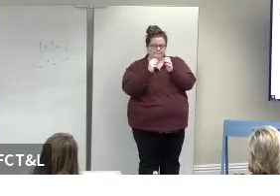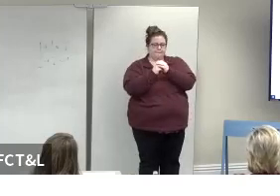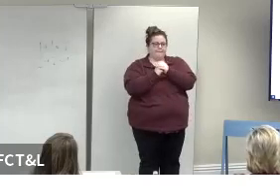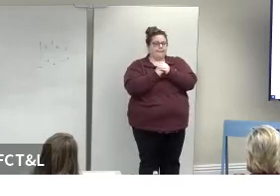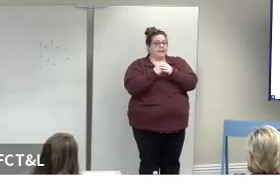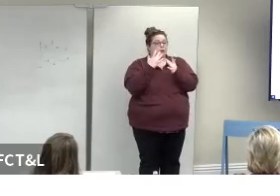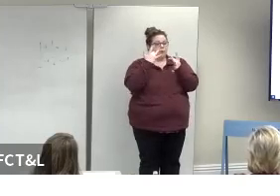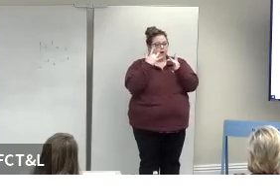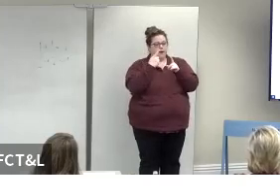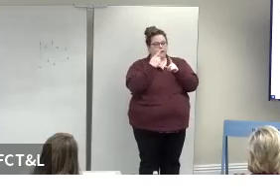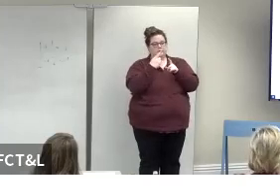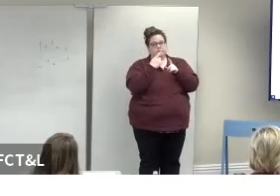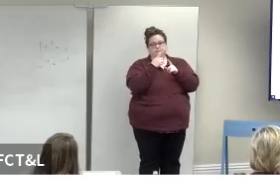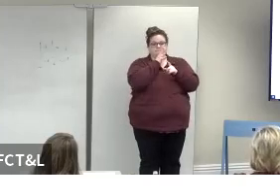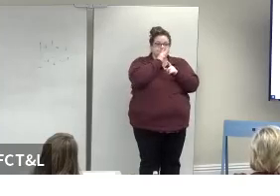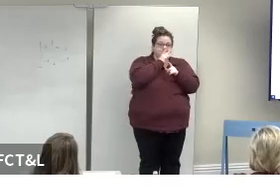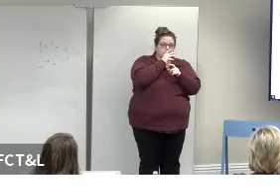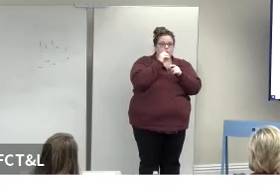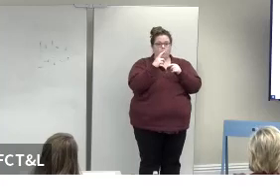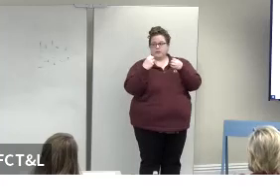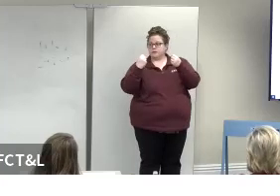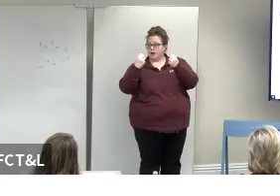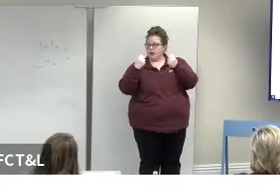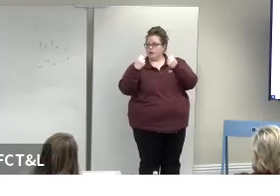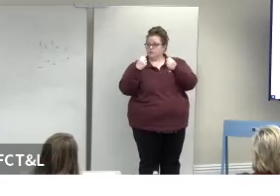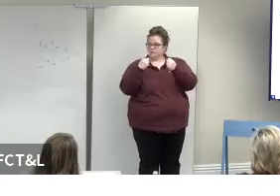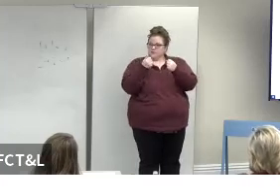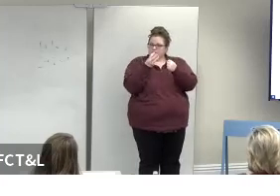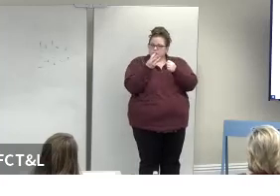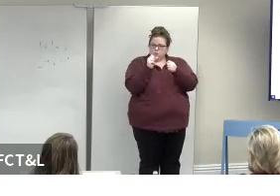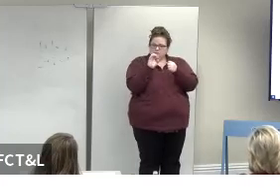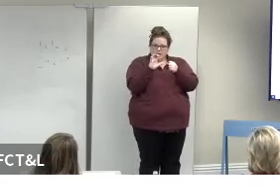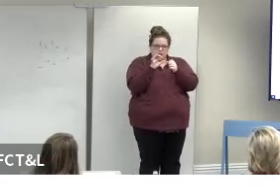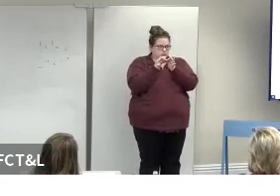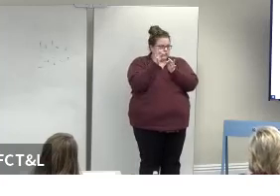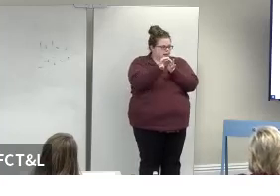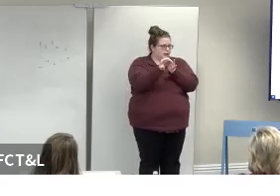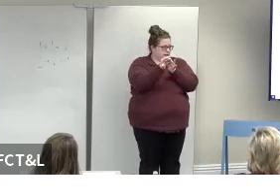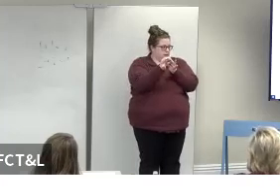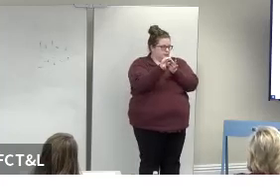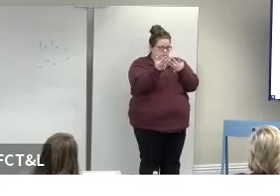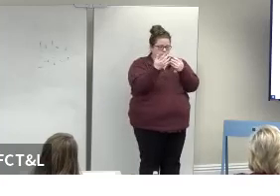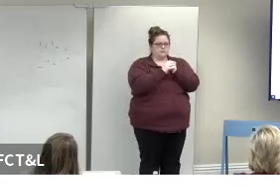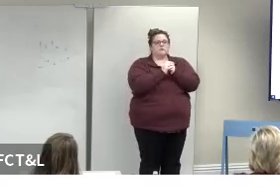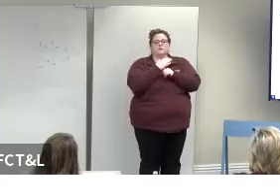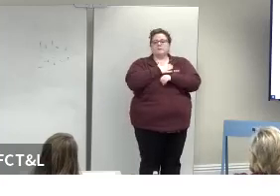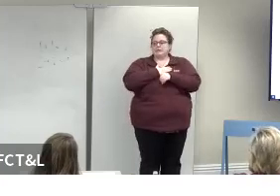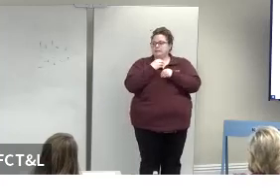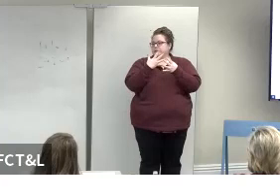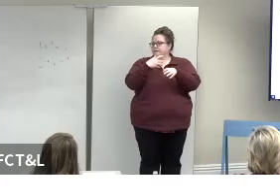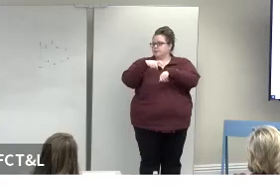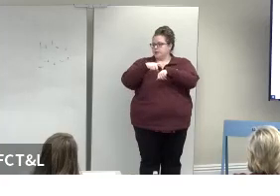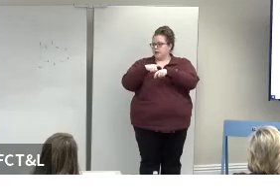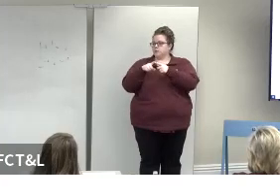to catch up. Just because of them holding information on that last piece. So they're just a few seconds behind